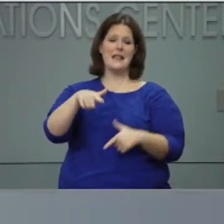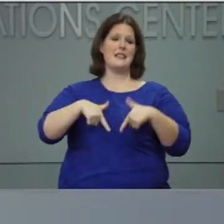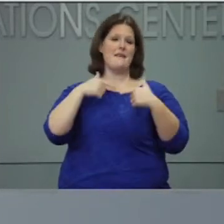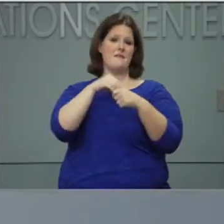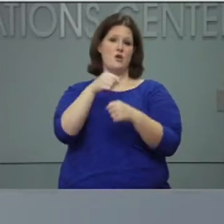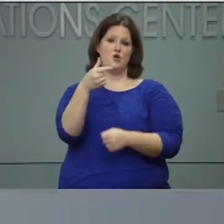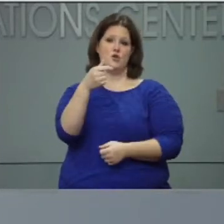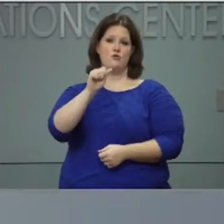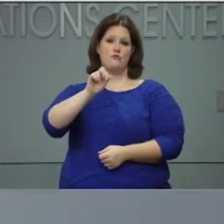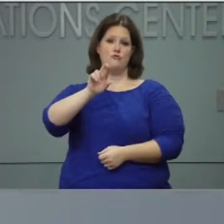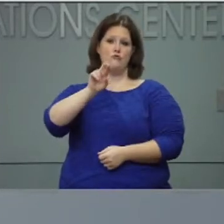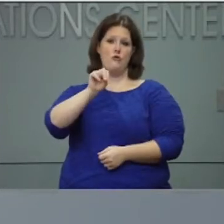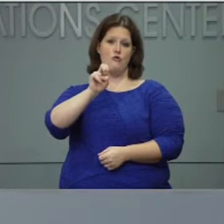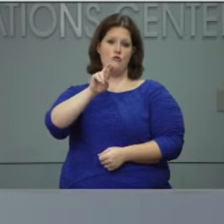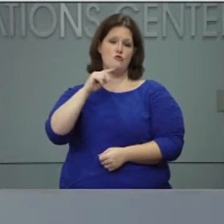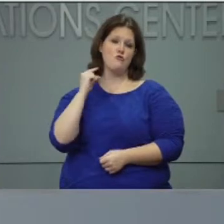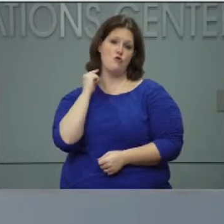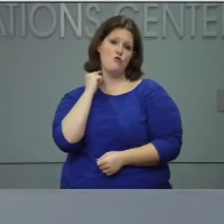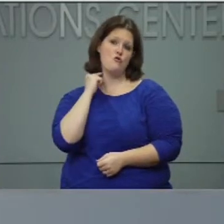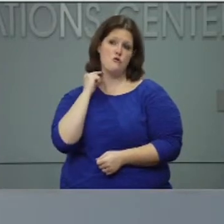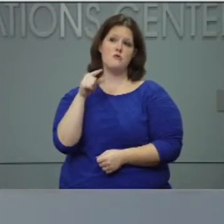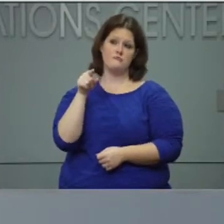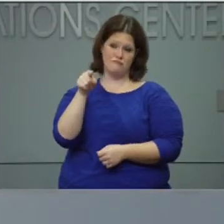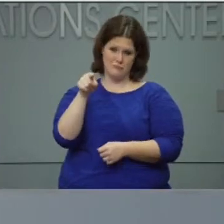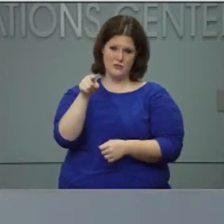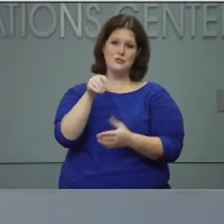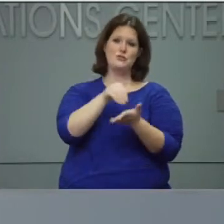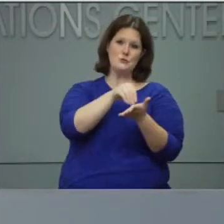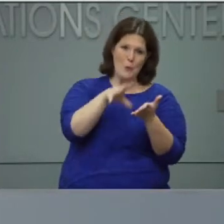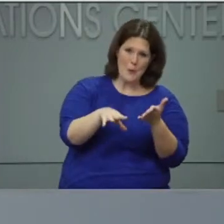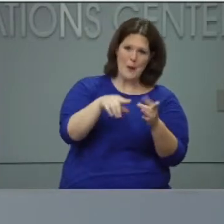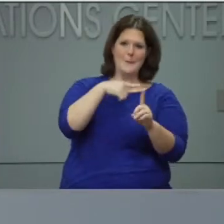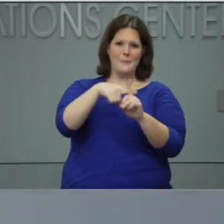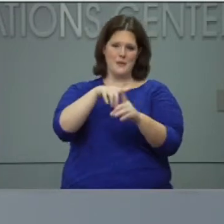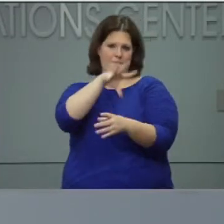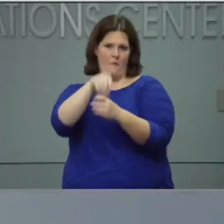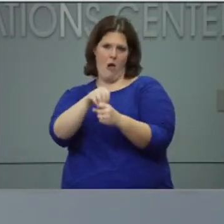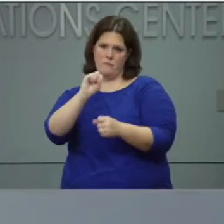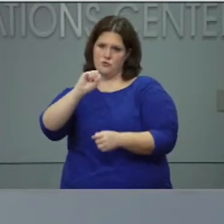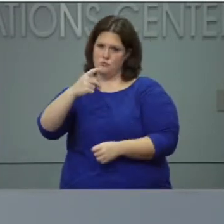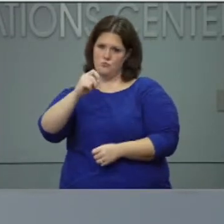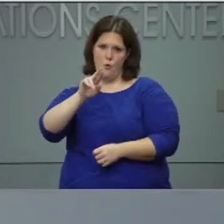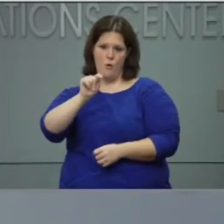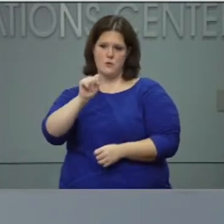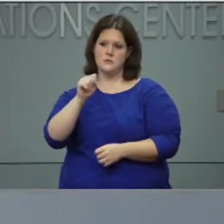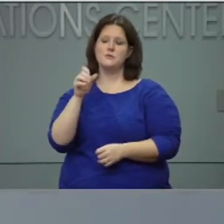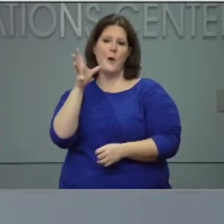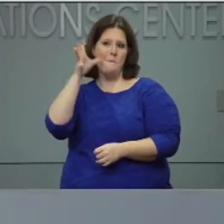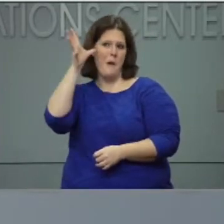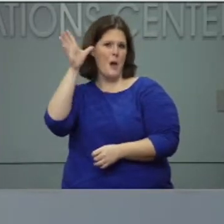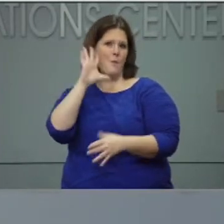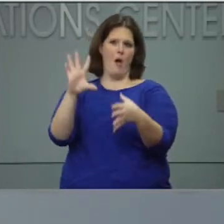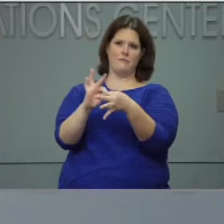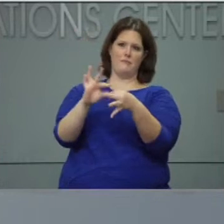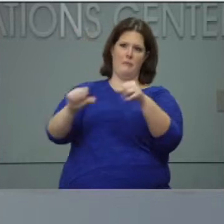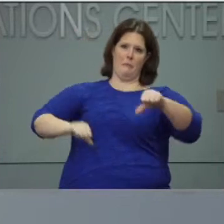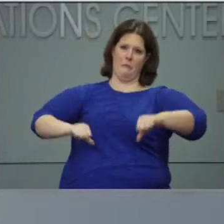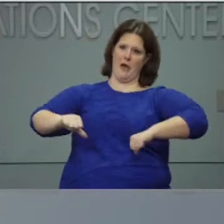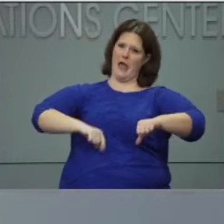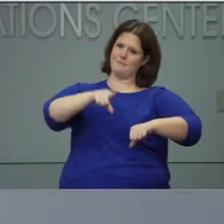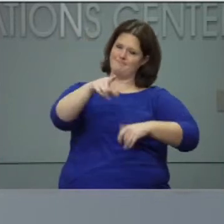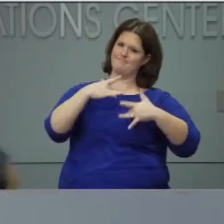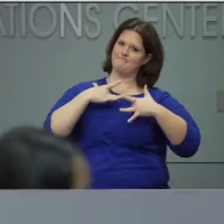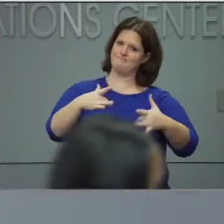sophomore. Breland's a student athlete whose parents will quickly tell you about her 4.0 grade point average. She's